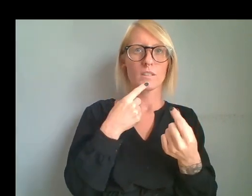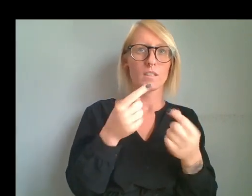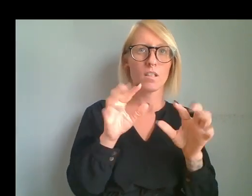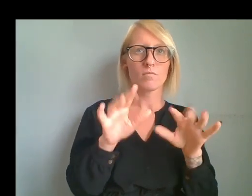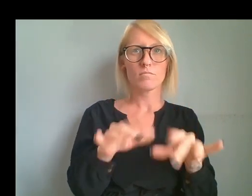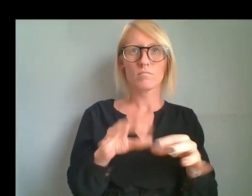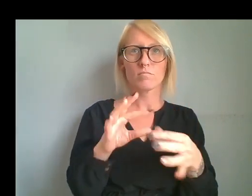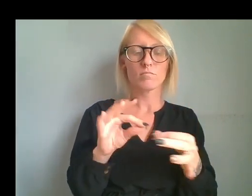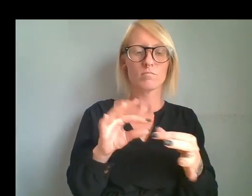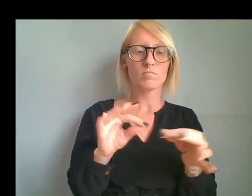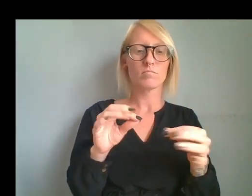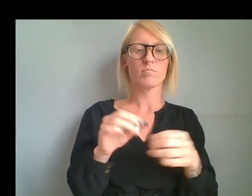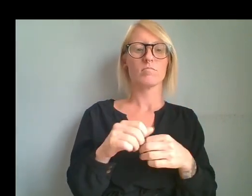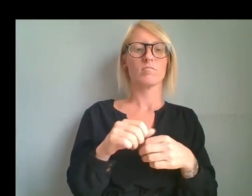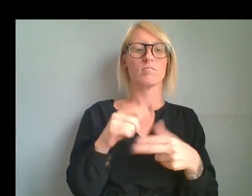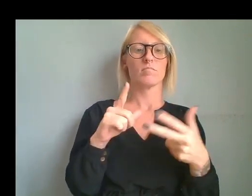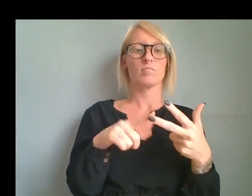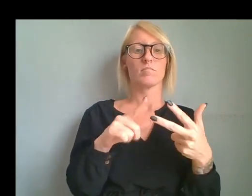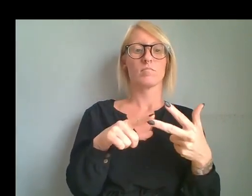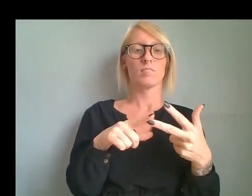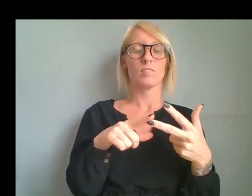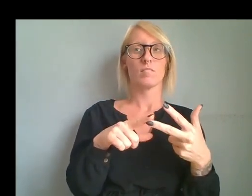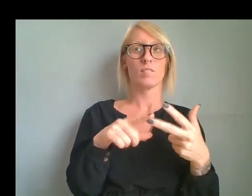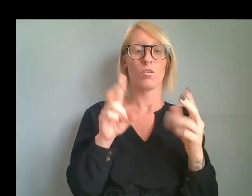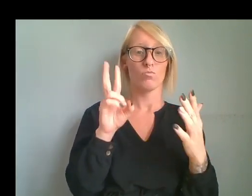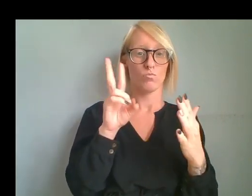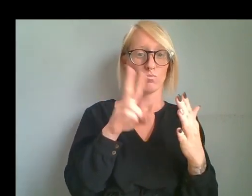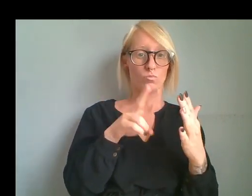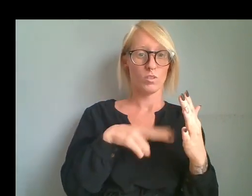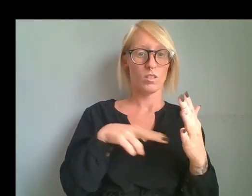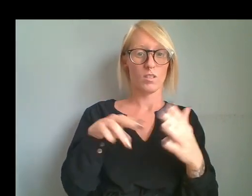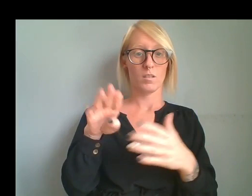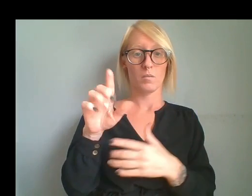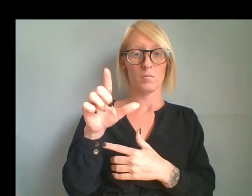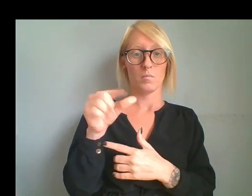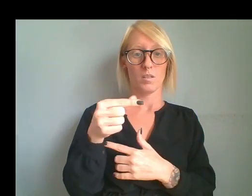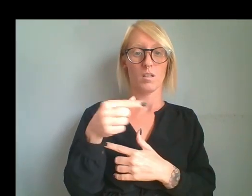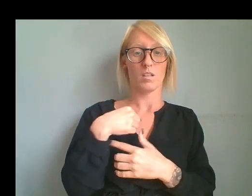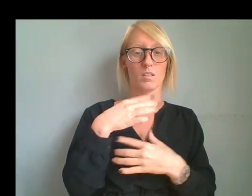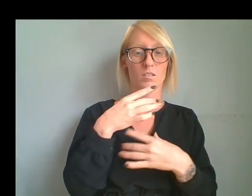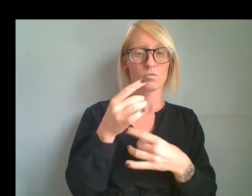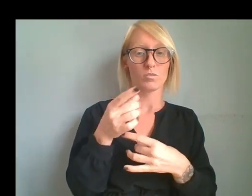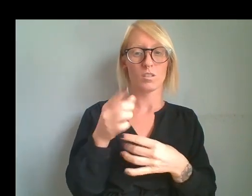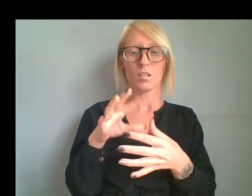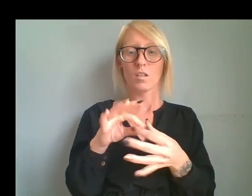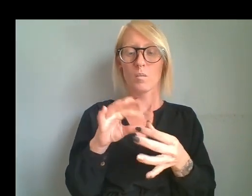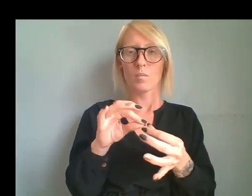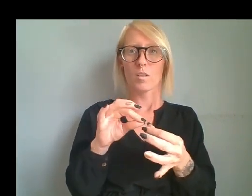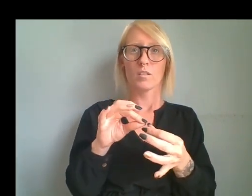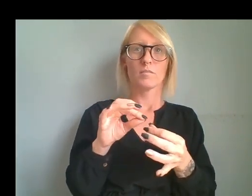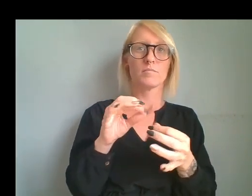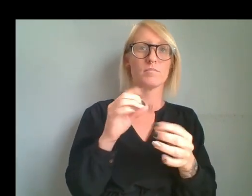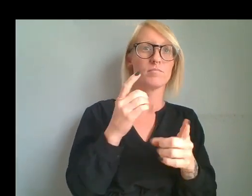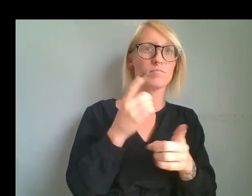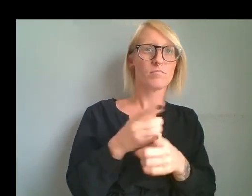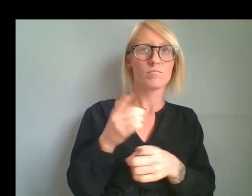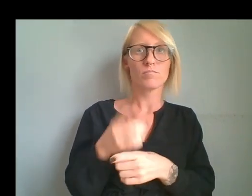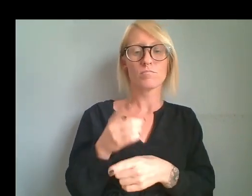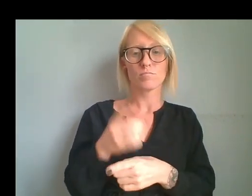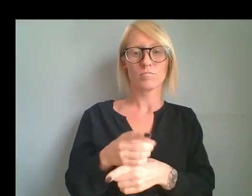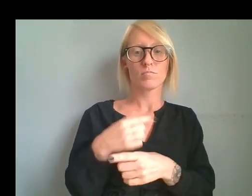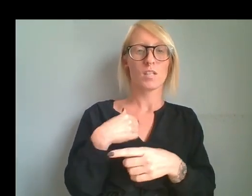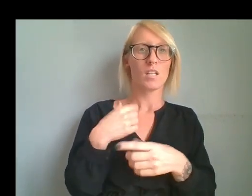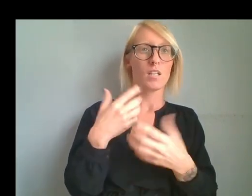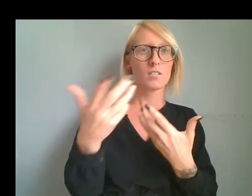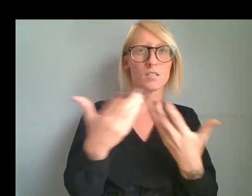listening. Read the blogs that are of interest, you know, comment if you want to comment, you want to engage with the author,